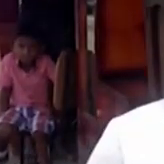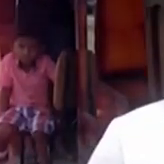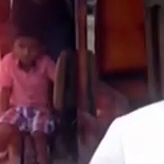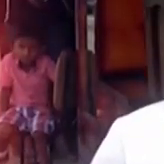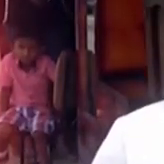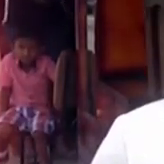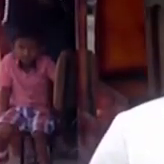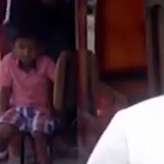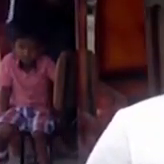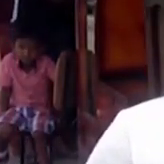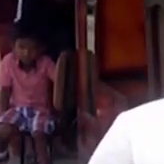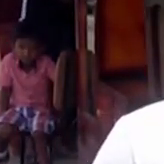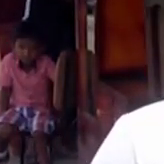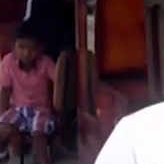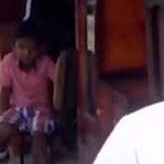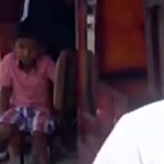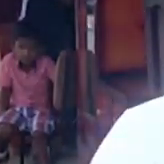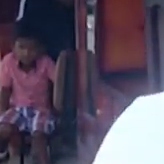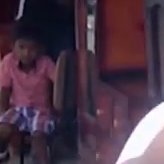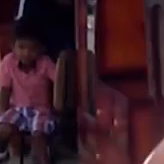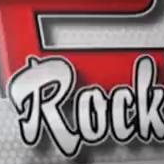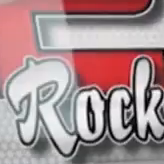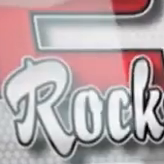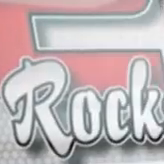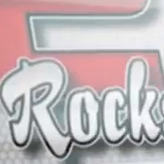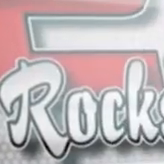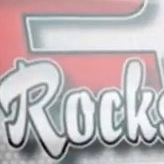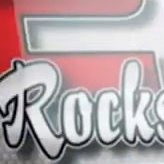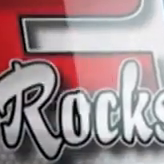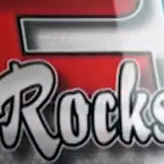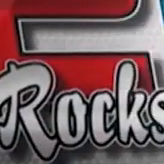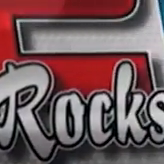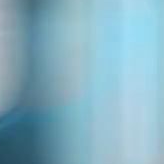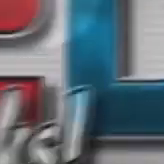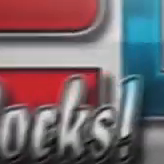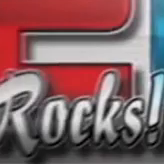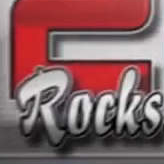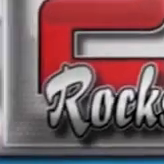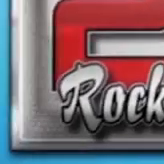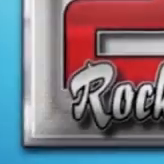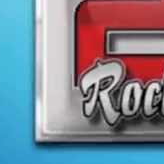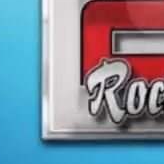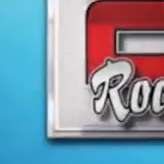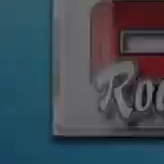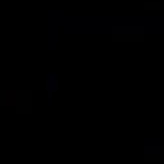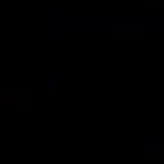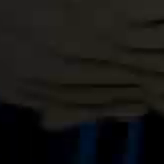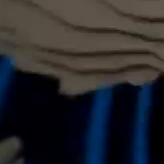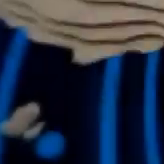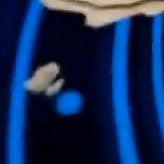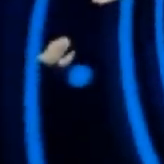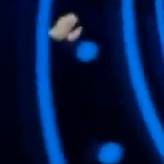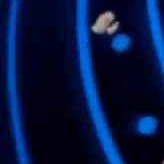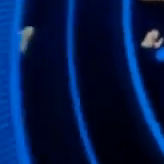We love Today FM. Today FM rocks. Today's hit music on Today FM.